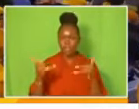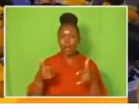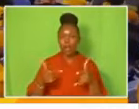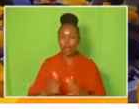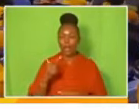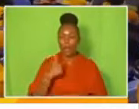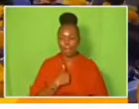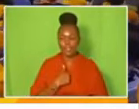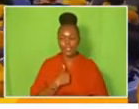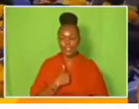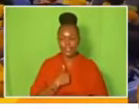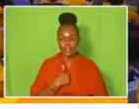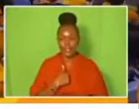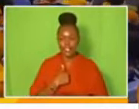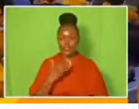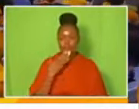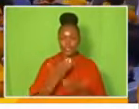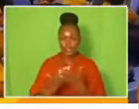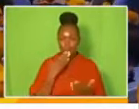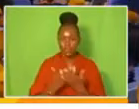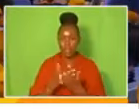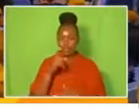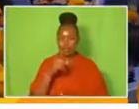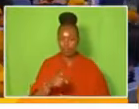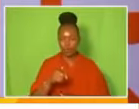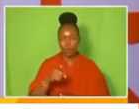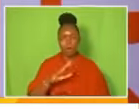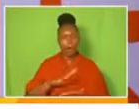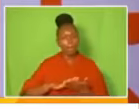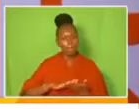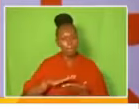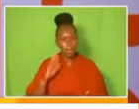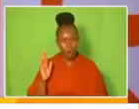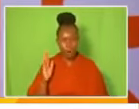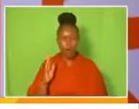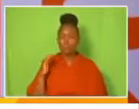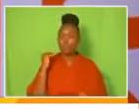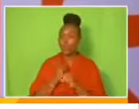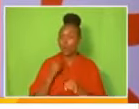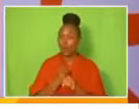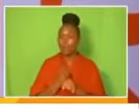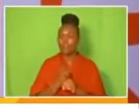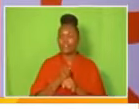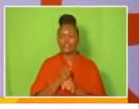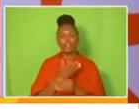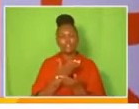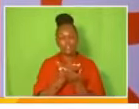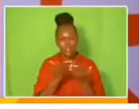therefore to thank you most sincerely for the work that you did during